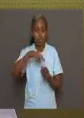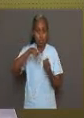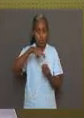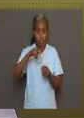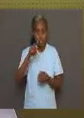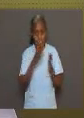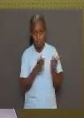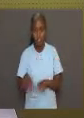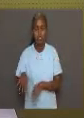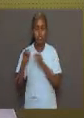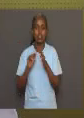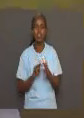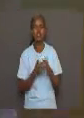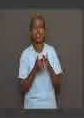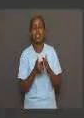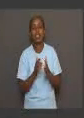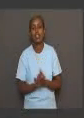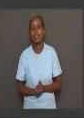students? We will begin.